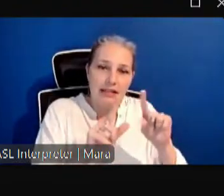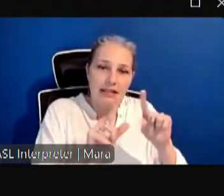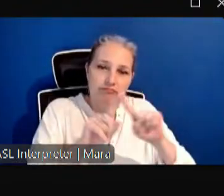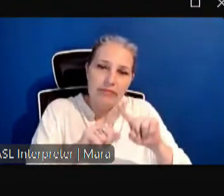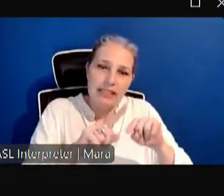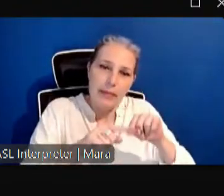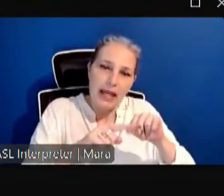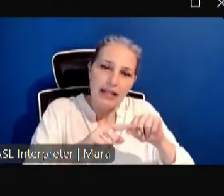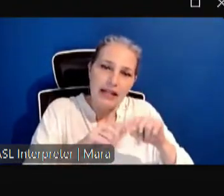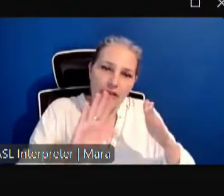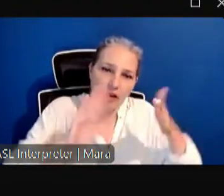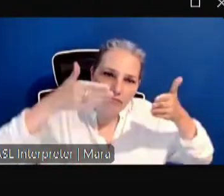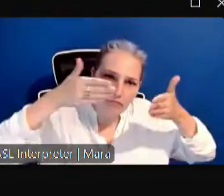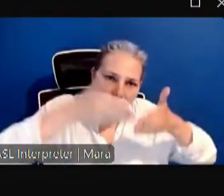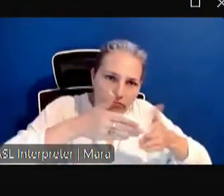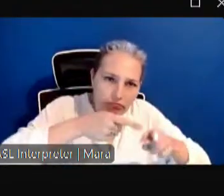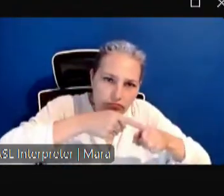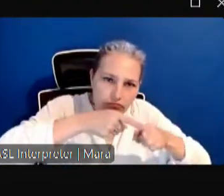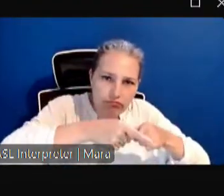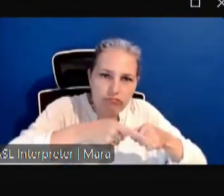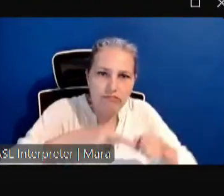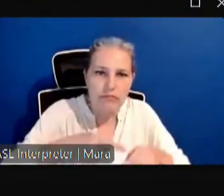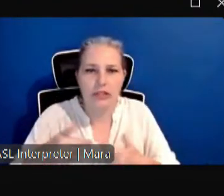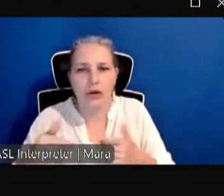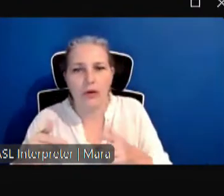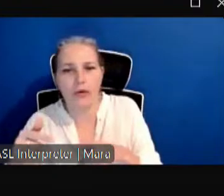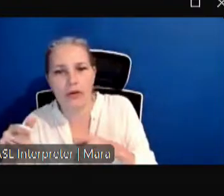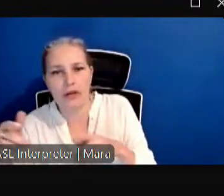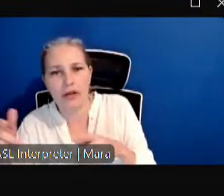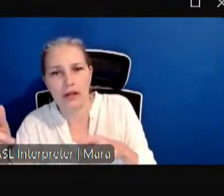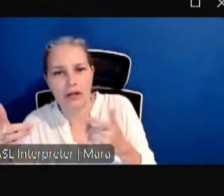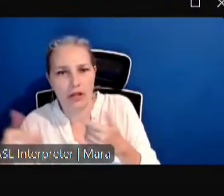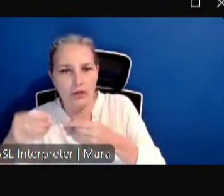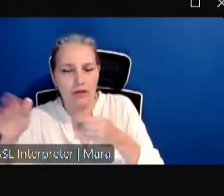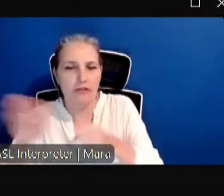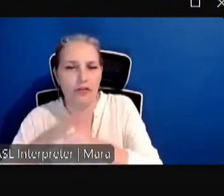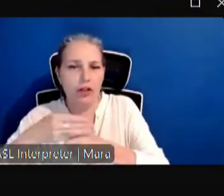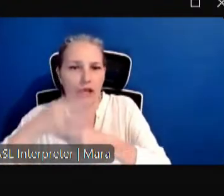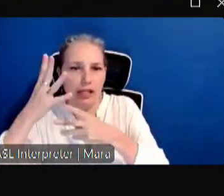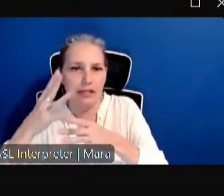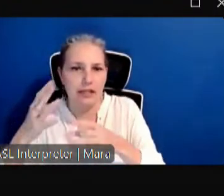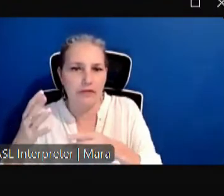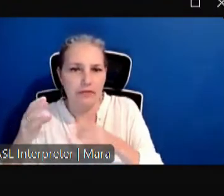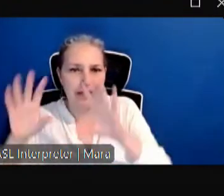classifications, we recommend that you do visit, the CSLB website. Next slide, please.